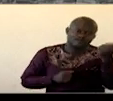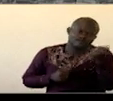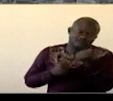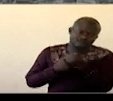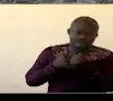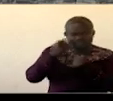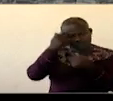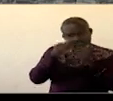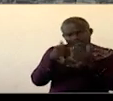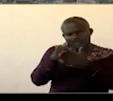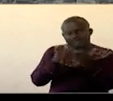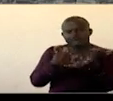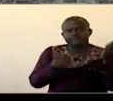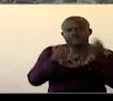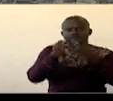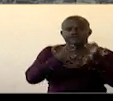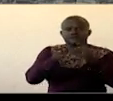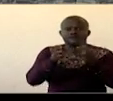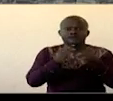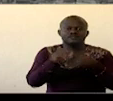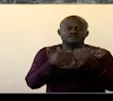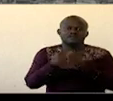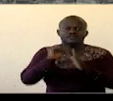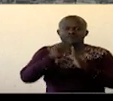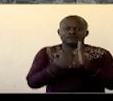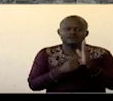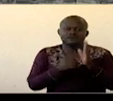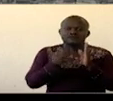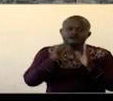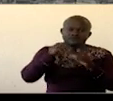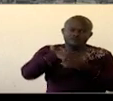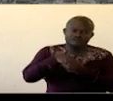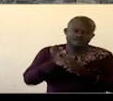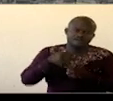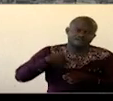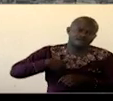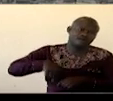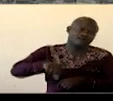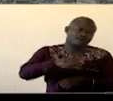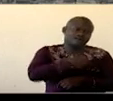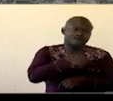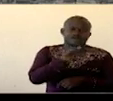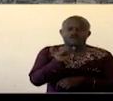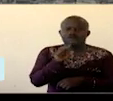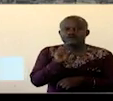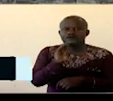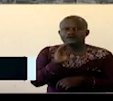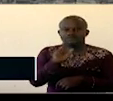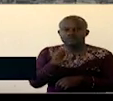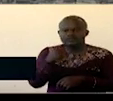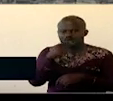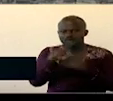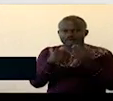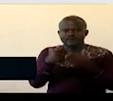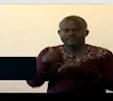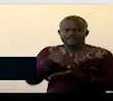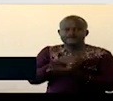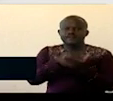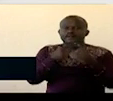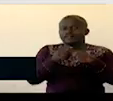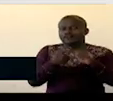responsible for determining characteristics in our body. So we have a variety of